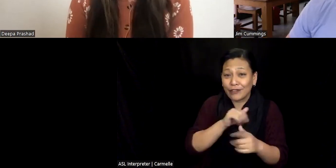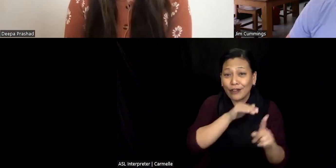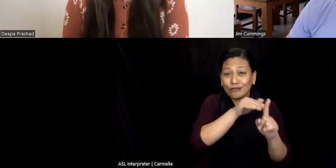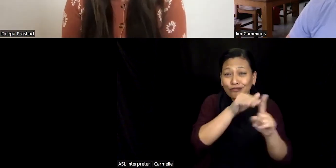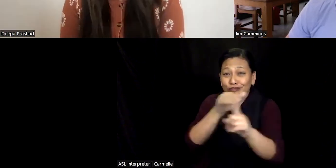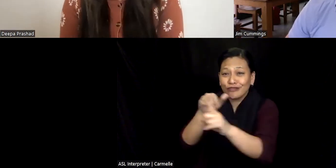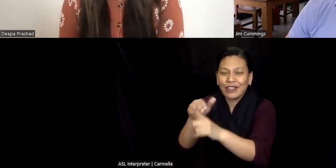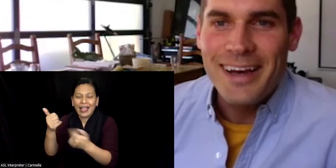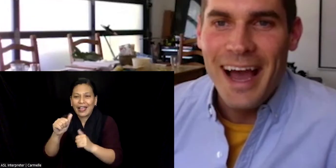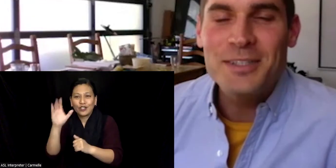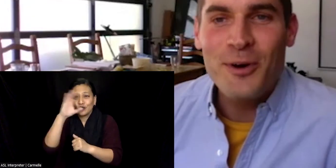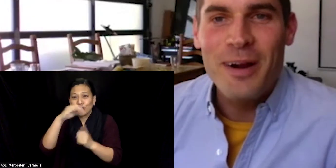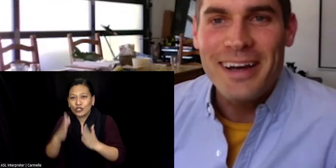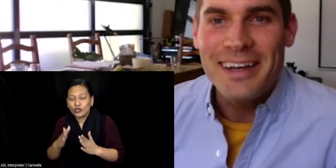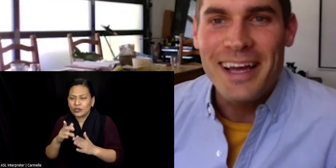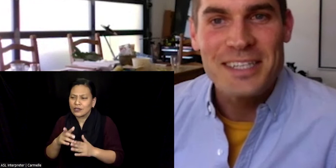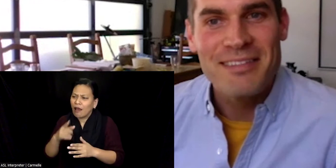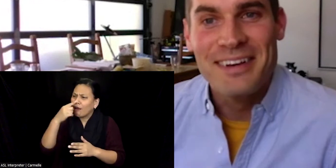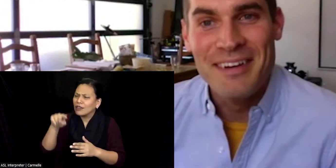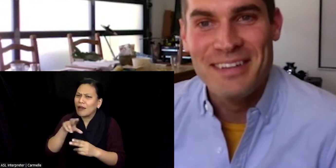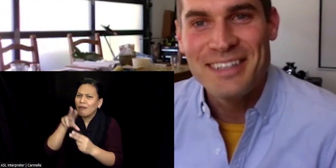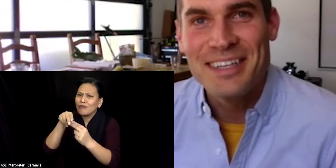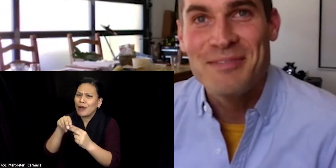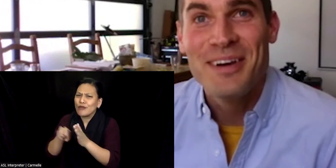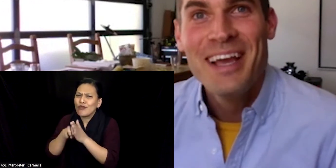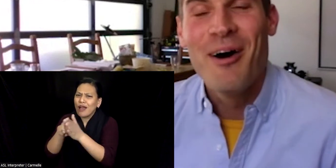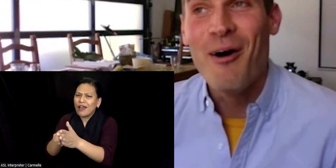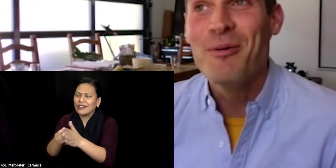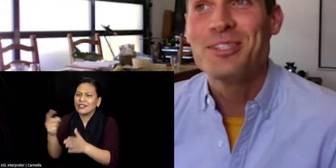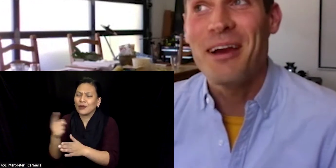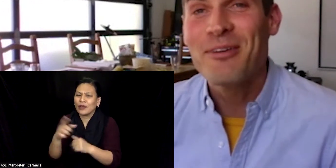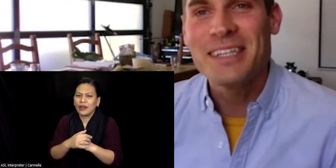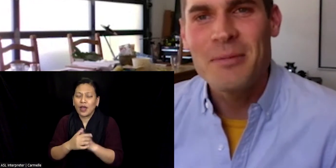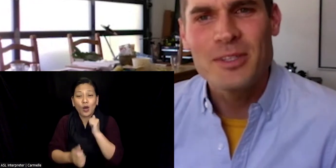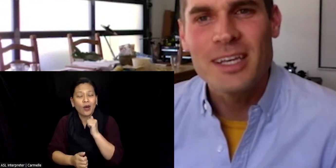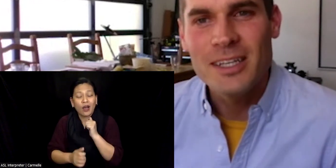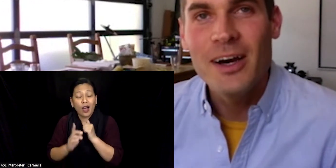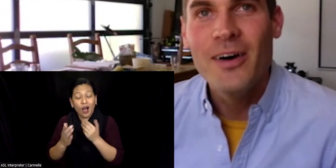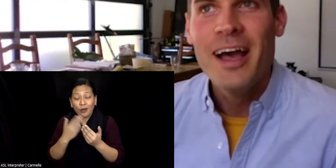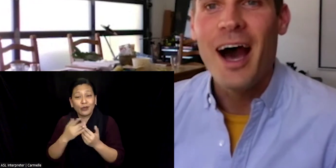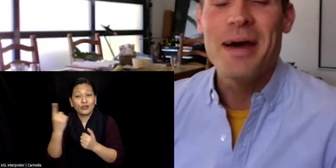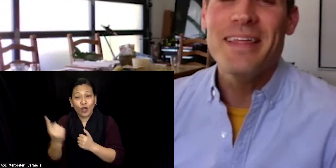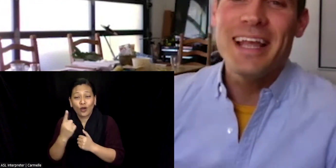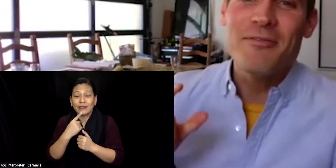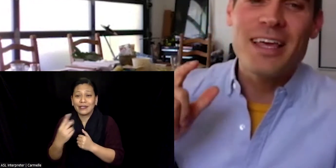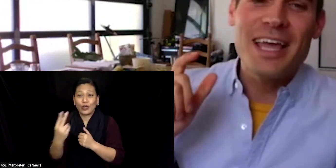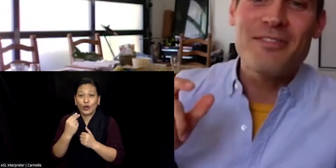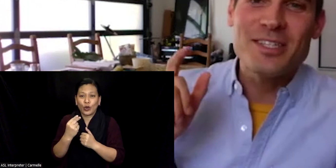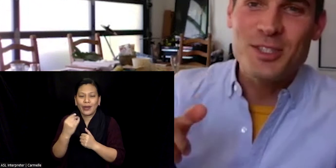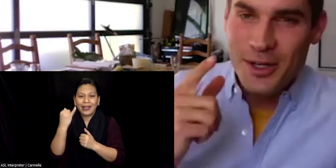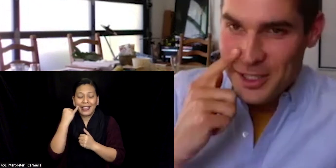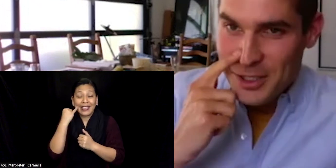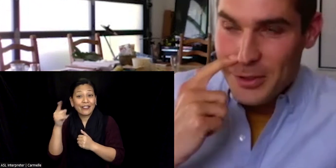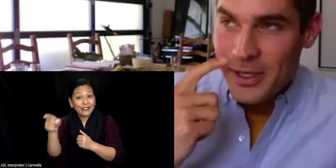strangers for gum? Oh yeah, ask for a ride and see if they'll give it to you, because almost every time they'll say no. And then